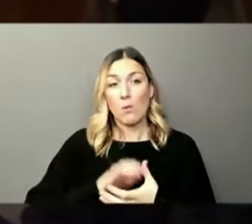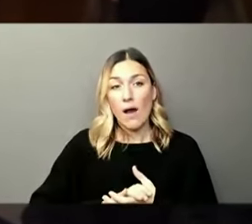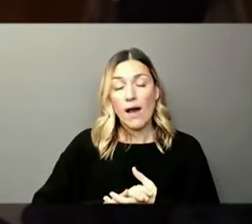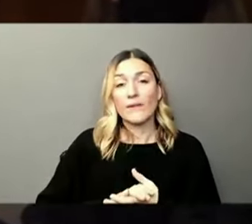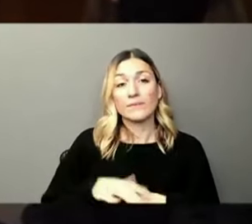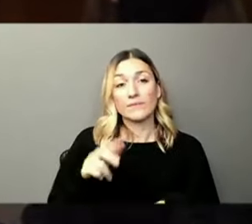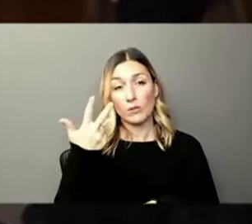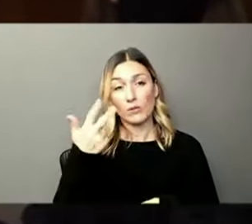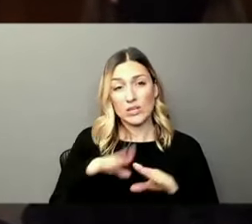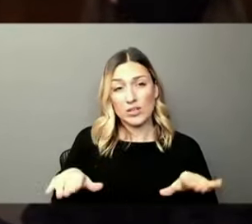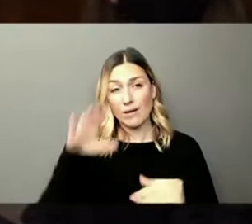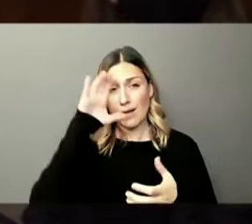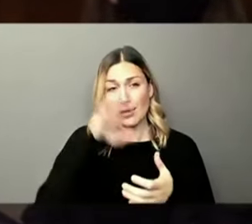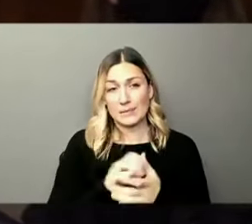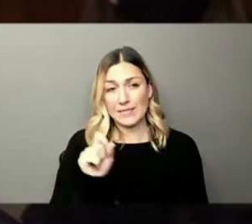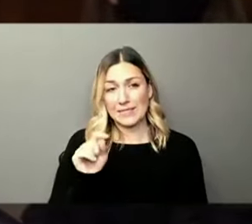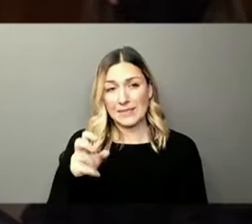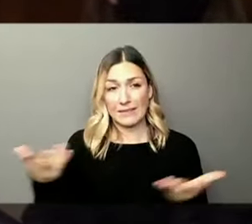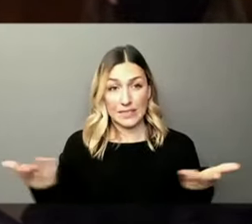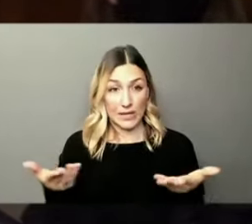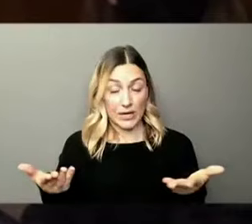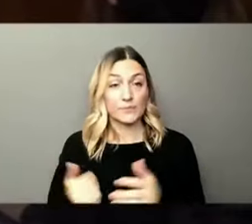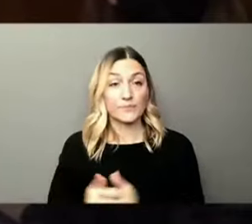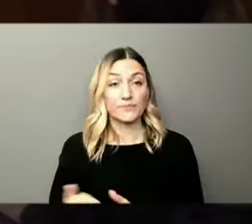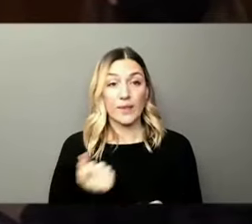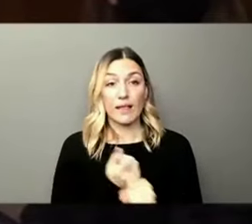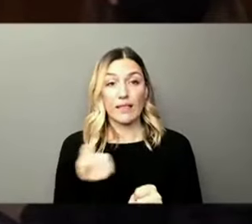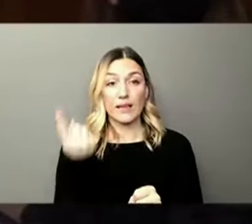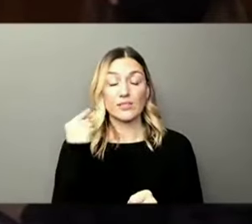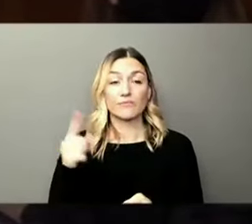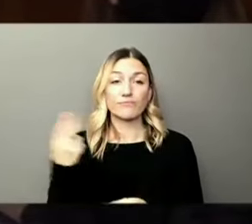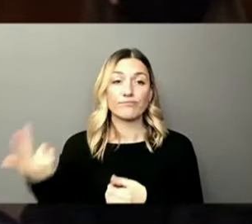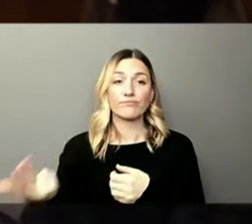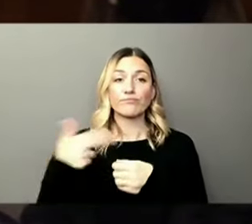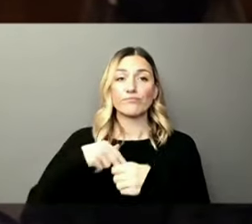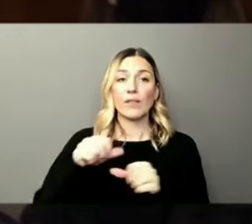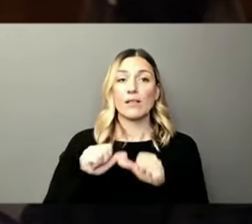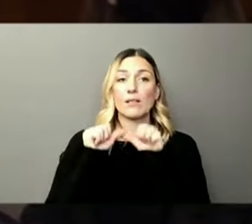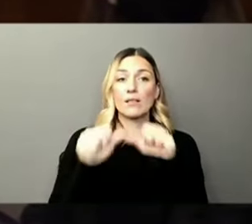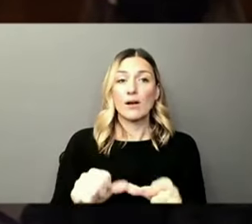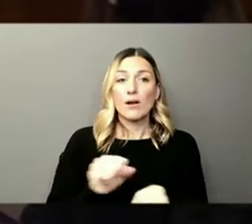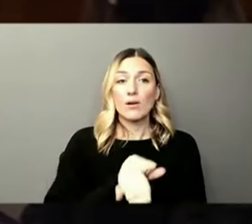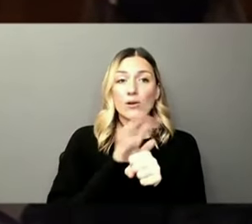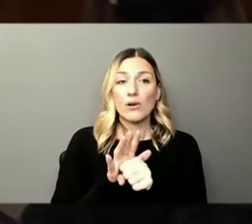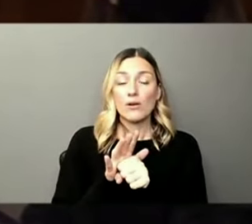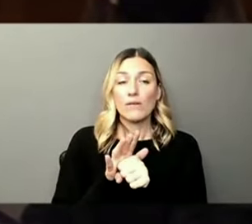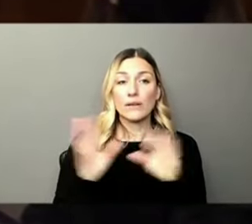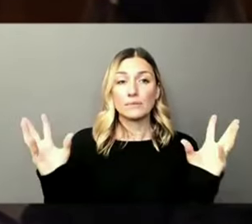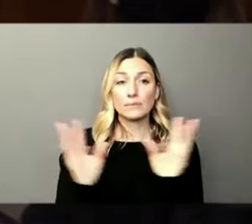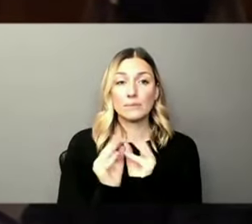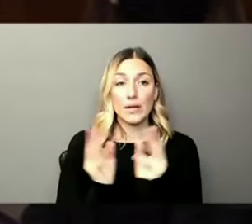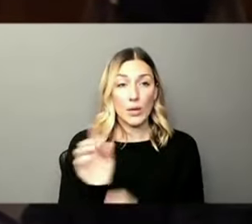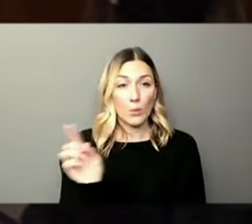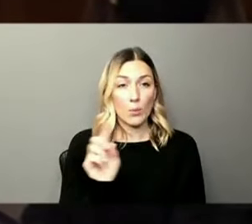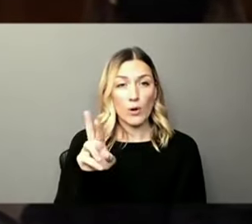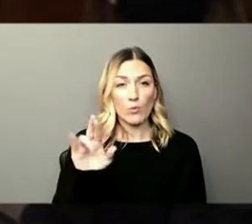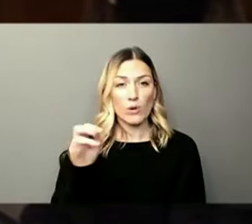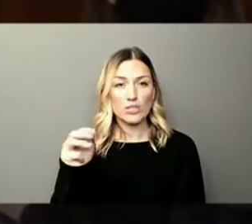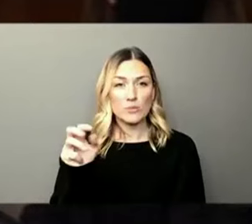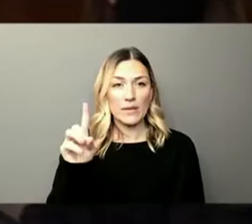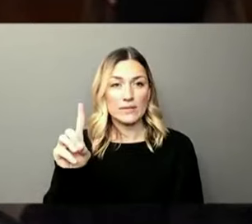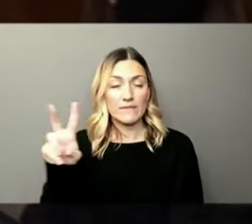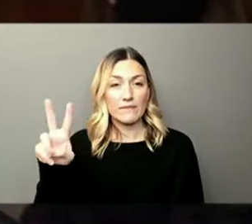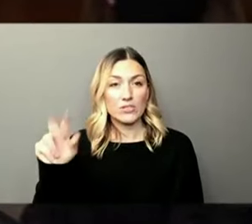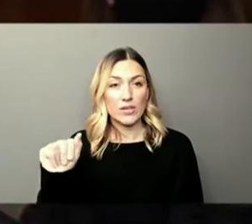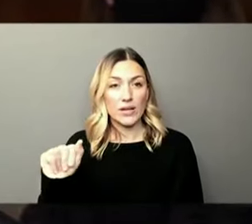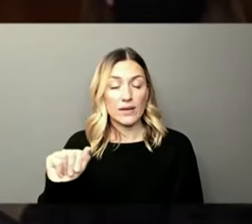her. Last year, she joined me at a long COVID summit that I hosted in Richmond, Virginia. The summit brought together patients and providers